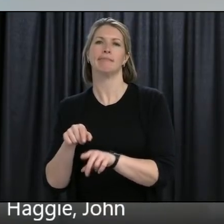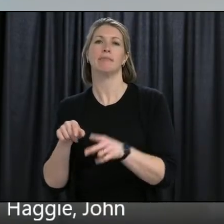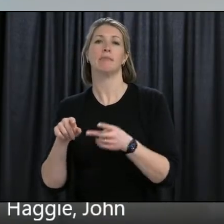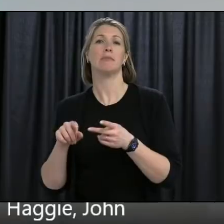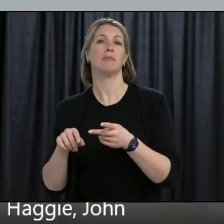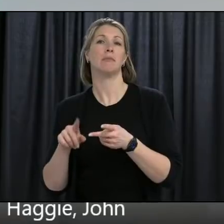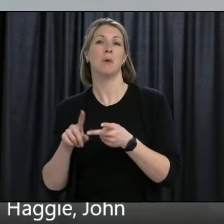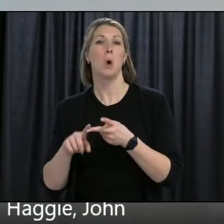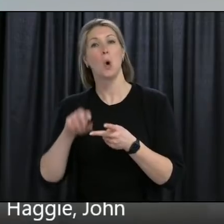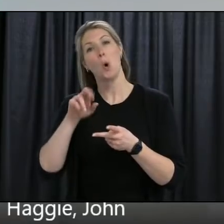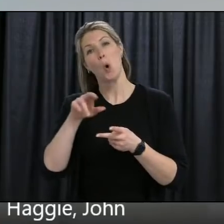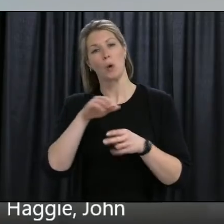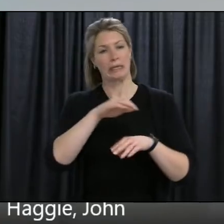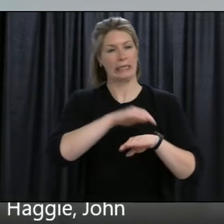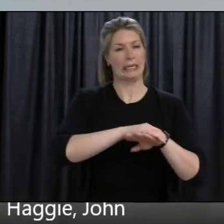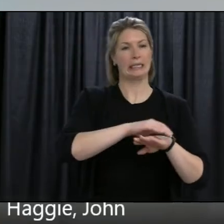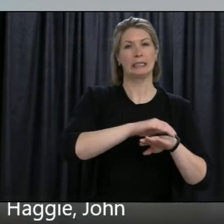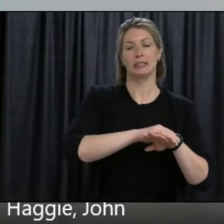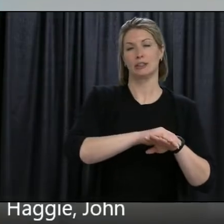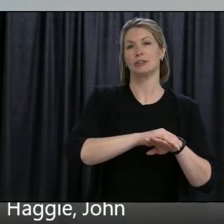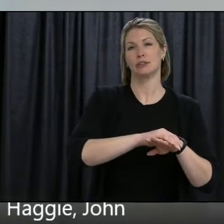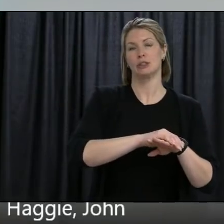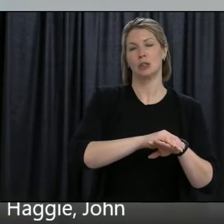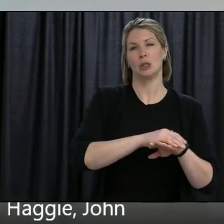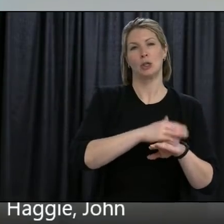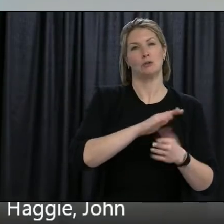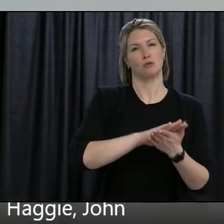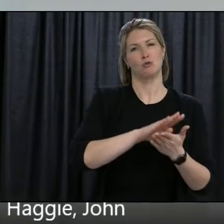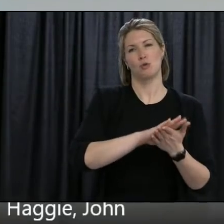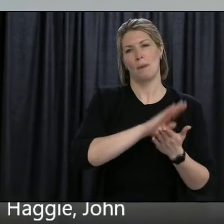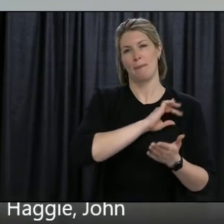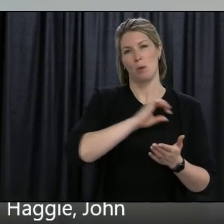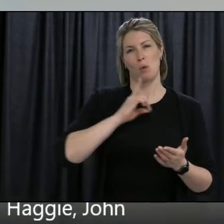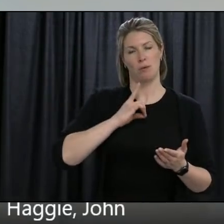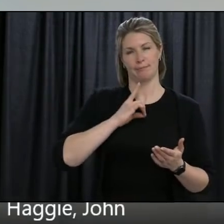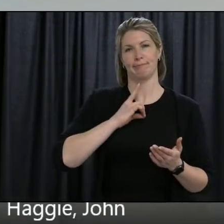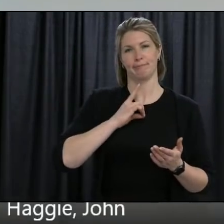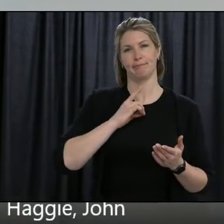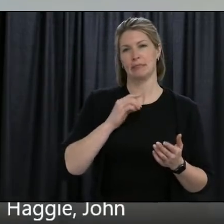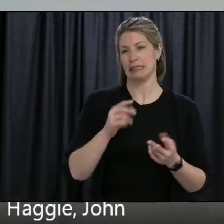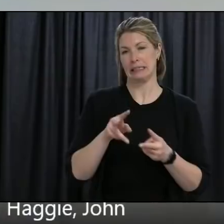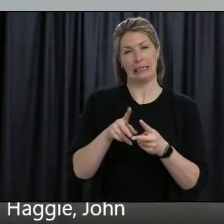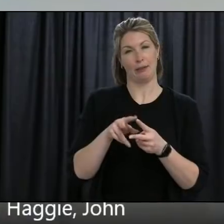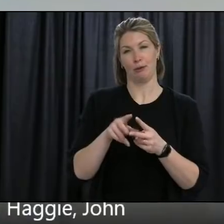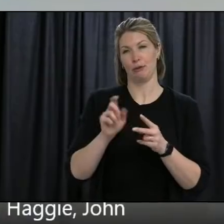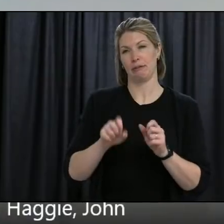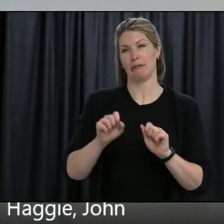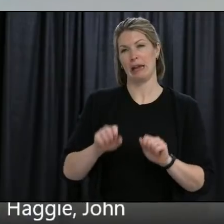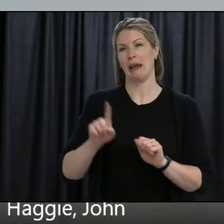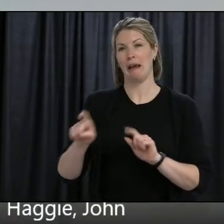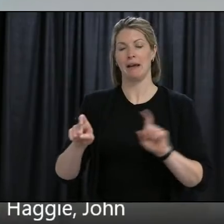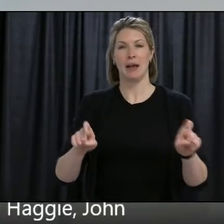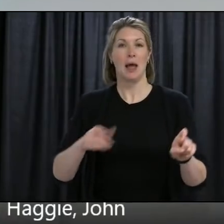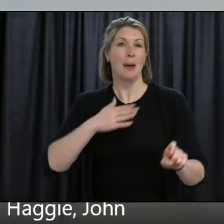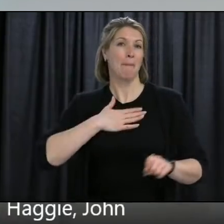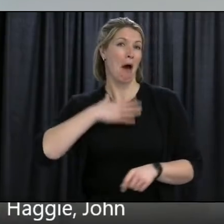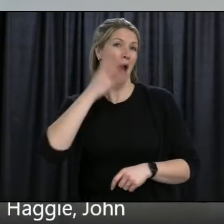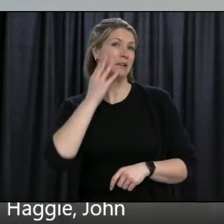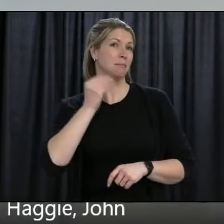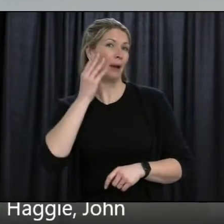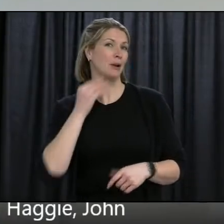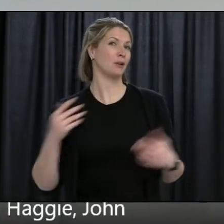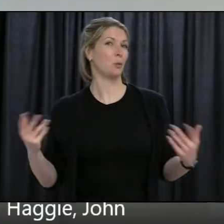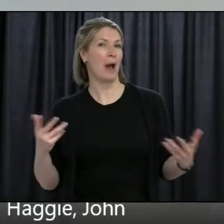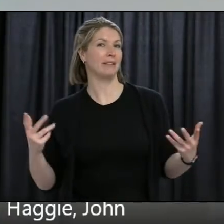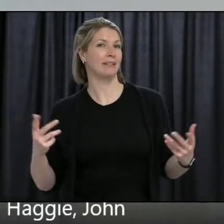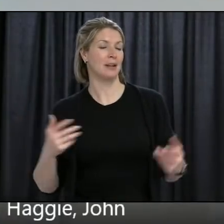the English School Board, English School District. Certainly, my own experience with my grandchildren is that they seem to have a